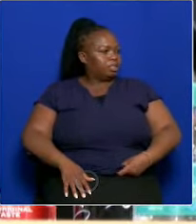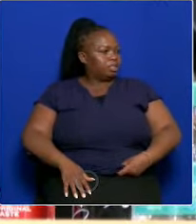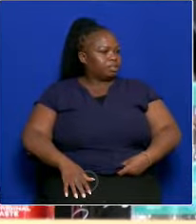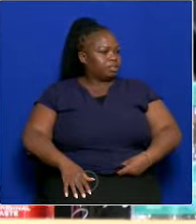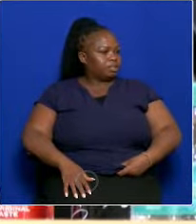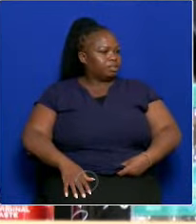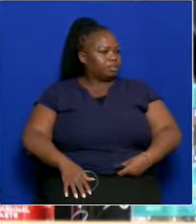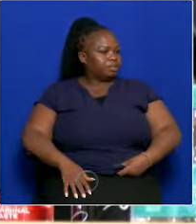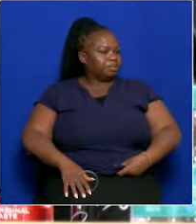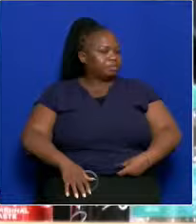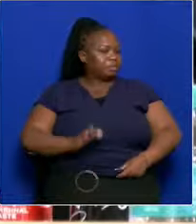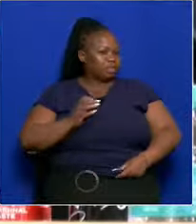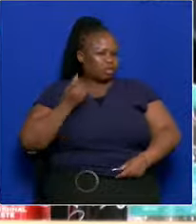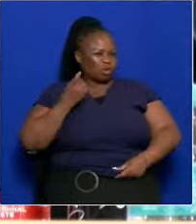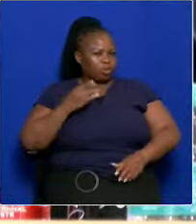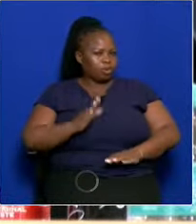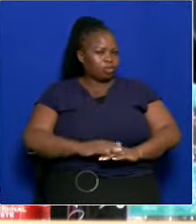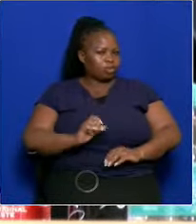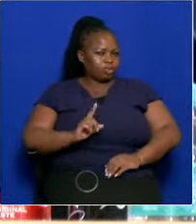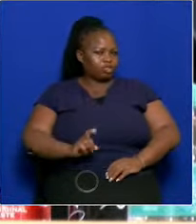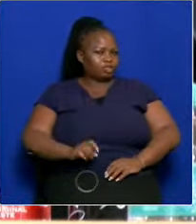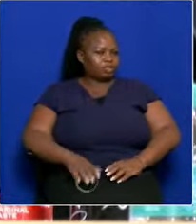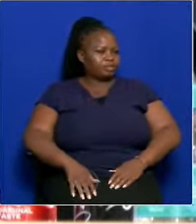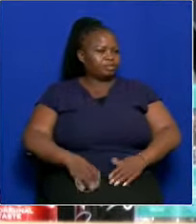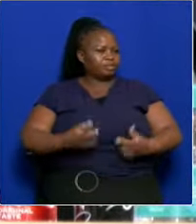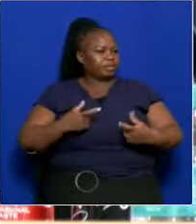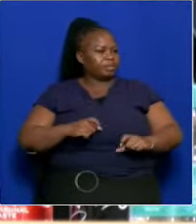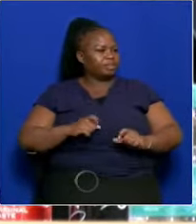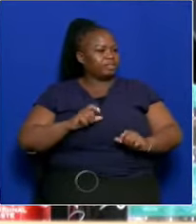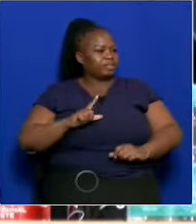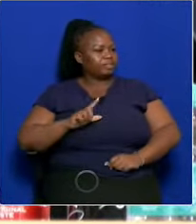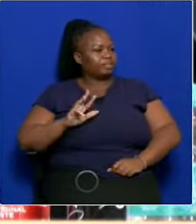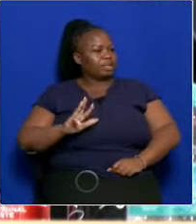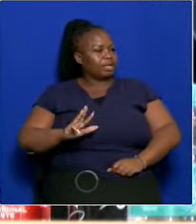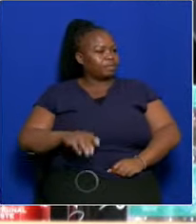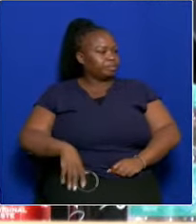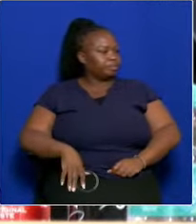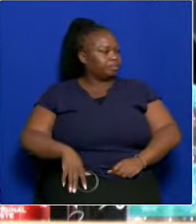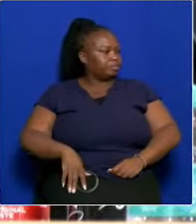ask you to go to paragraph 79 of your statement.